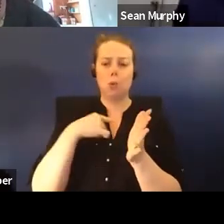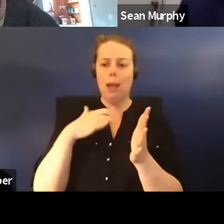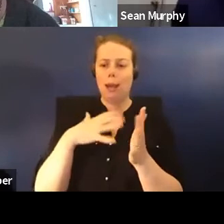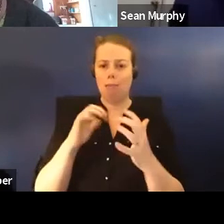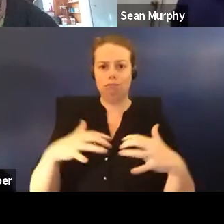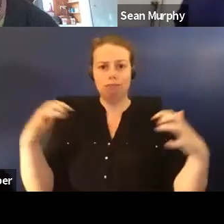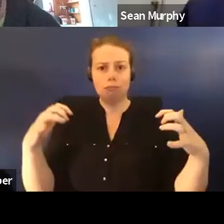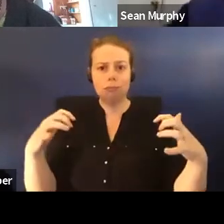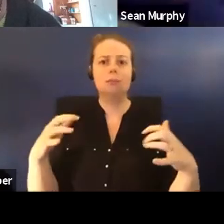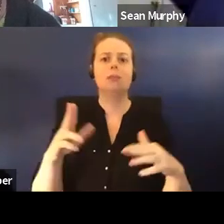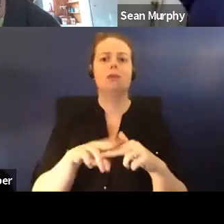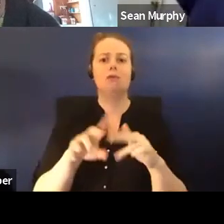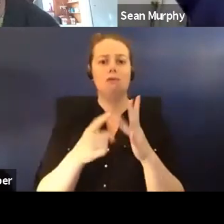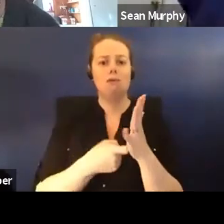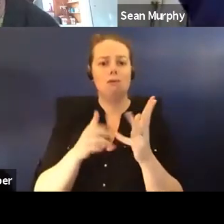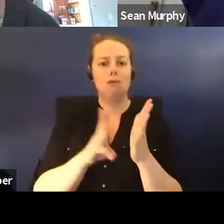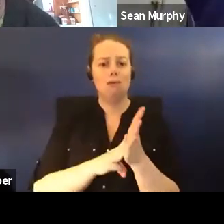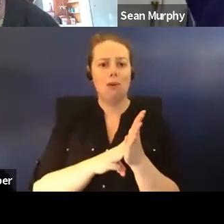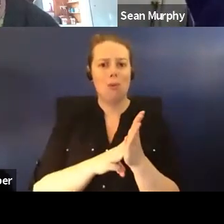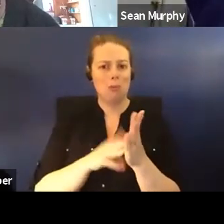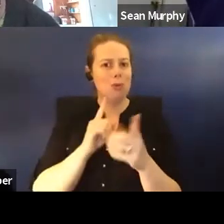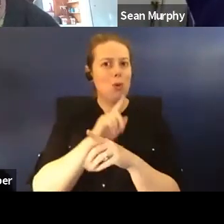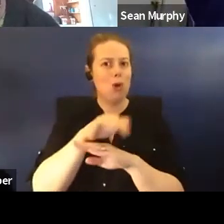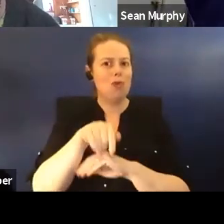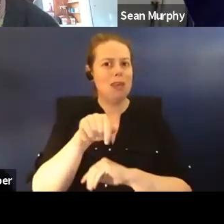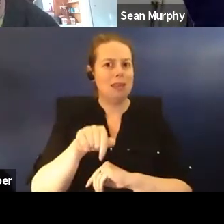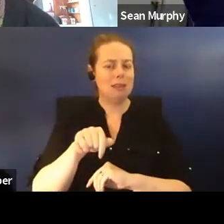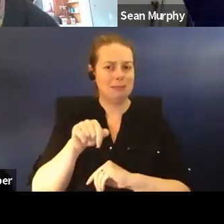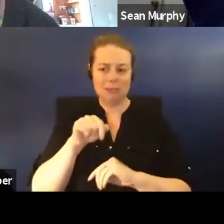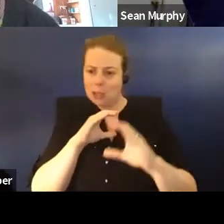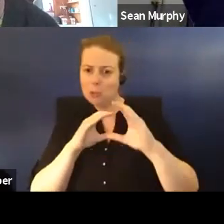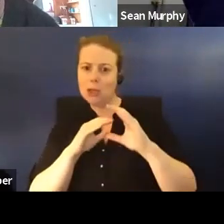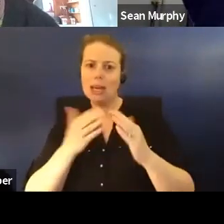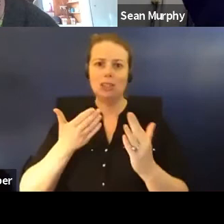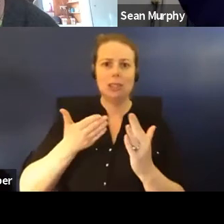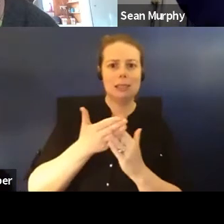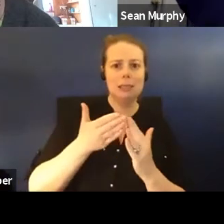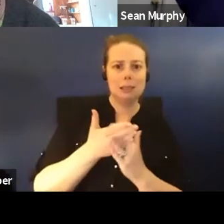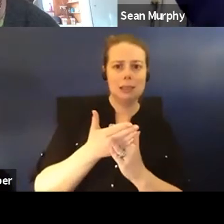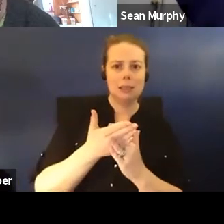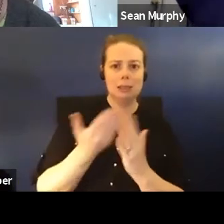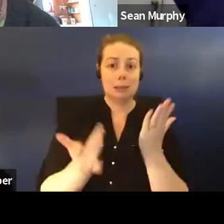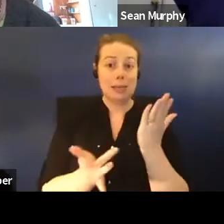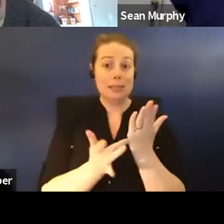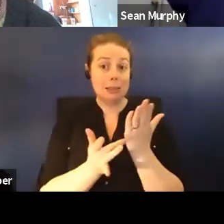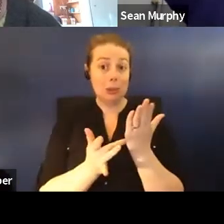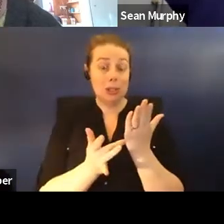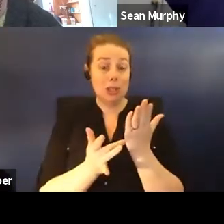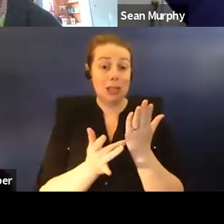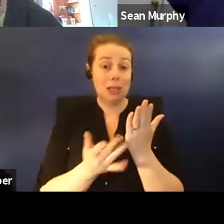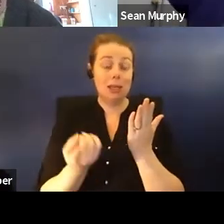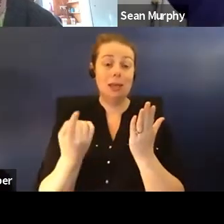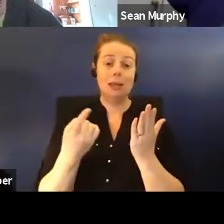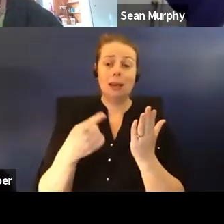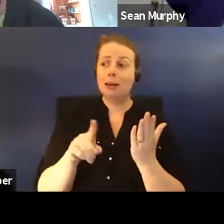topic recently around communication, accessibility, communication technology, accessibility, and, you know,